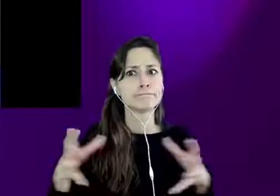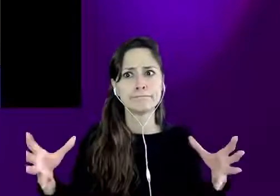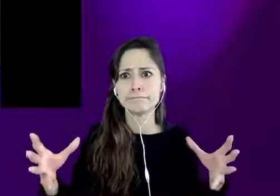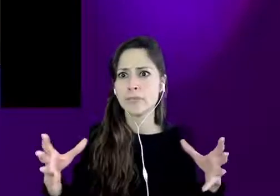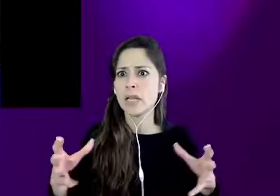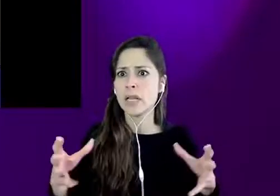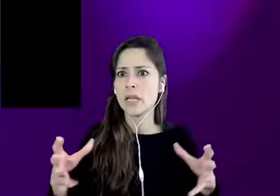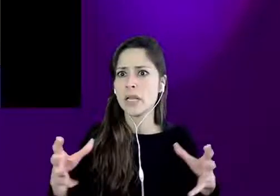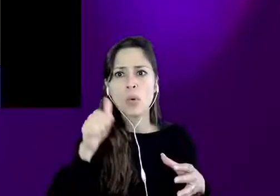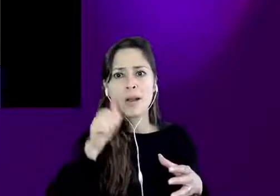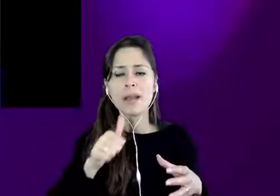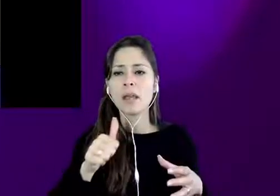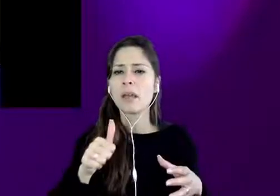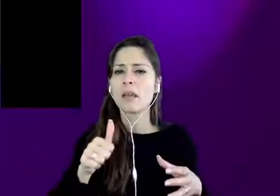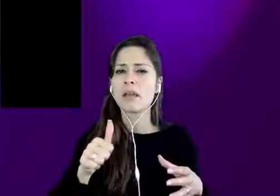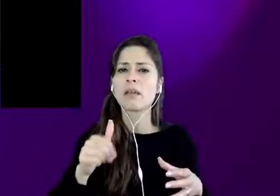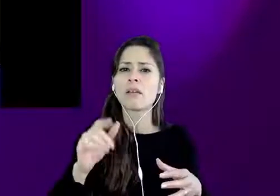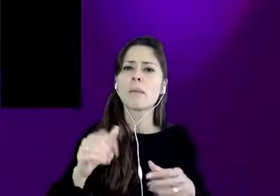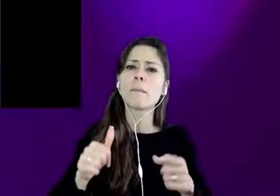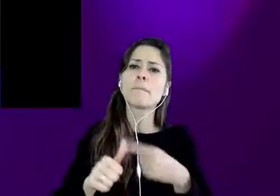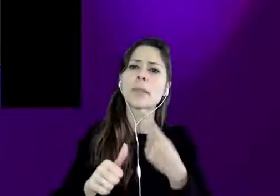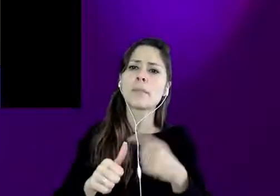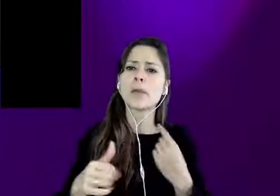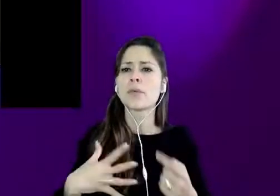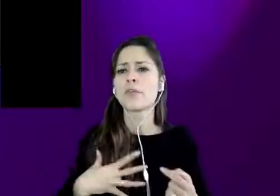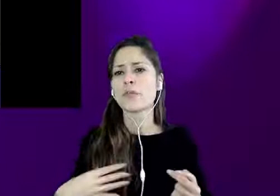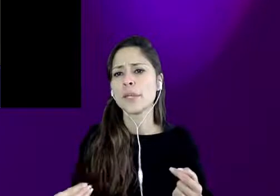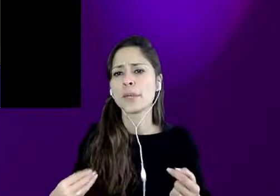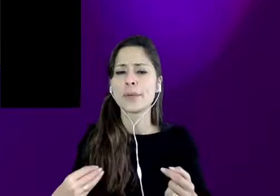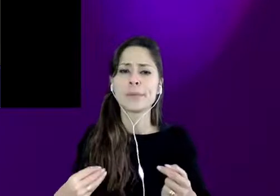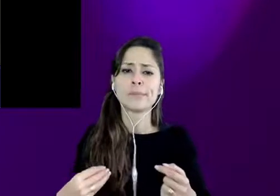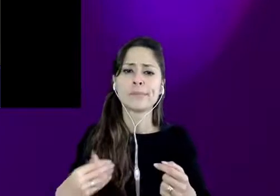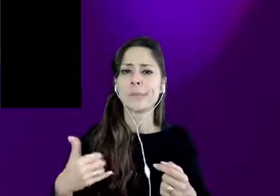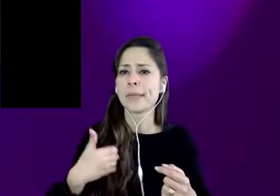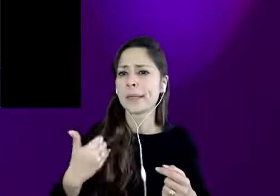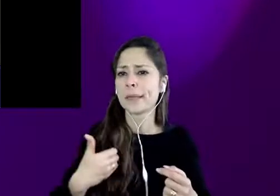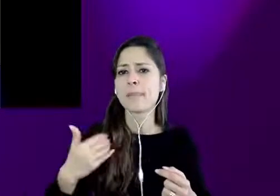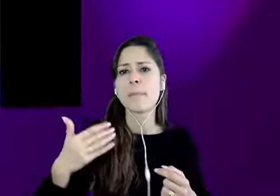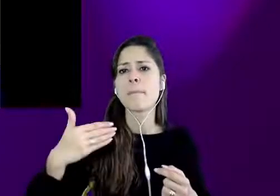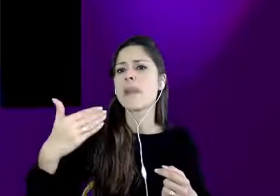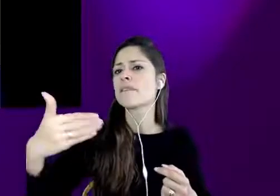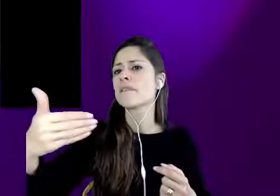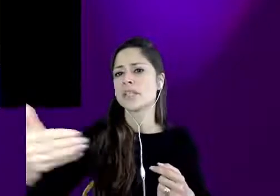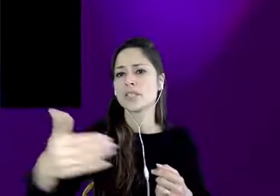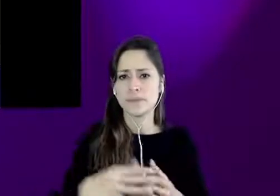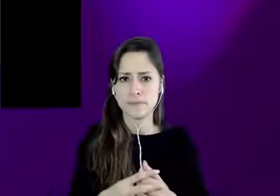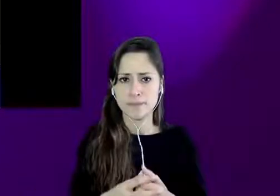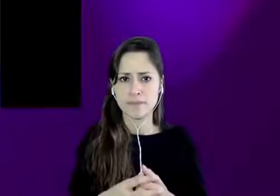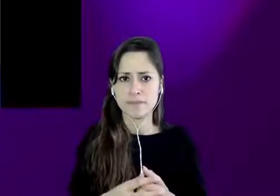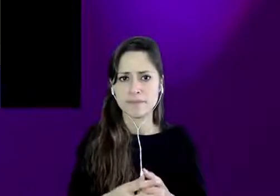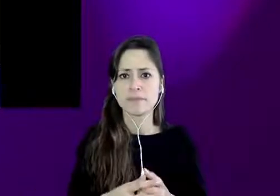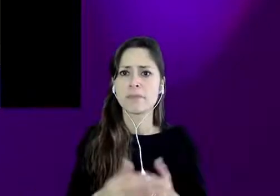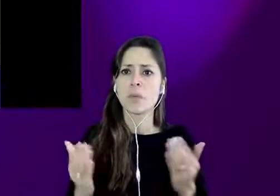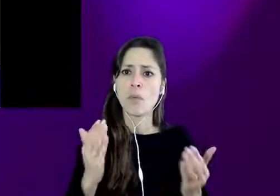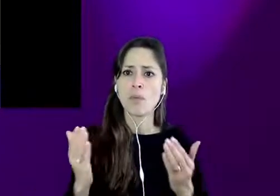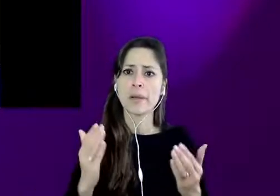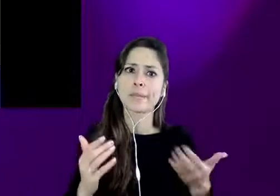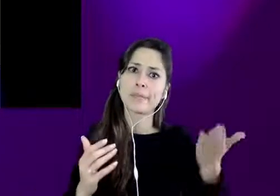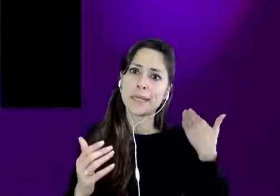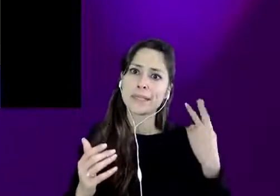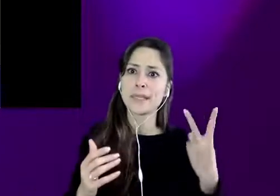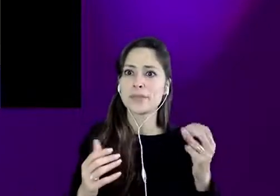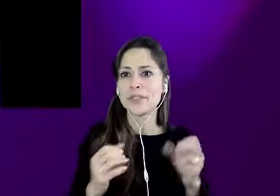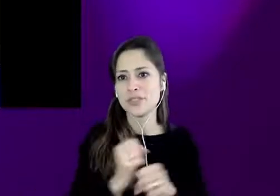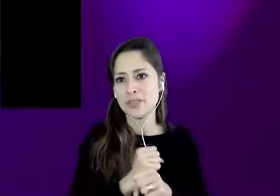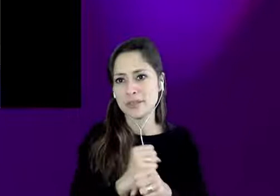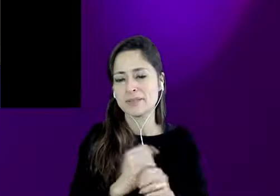child at a more advanced age compared to the past 20 years. And then I want to present